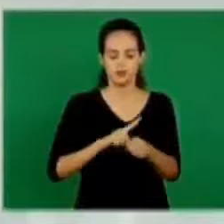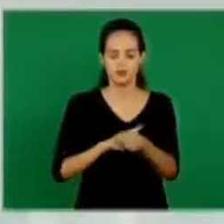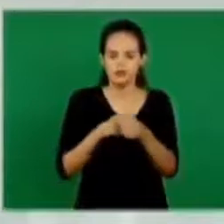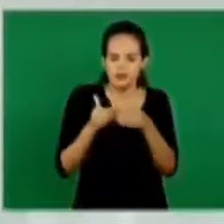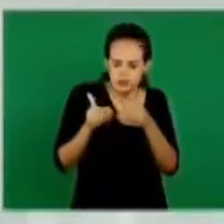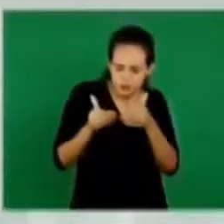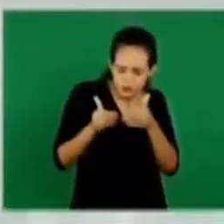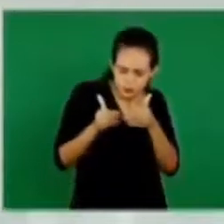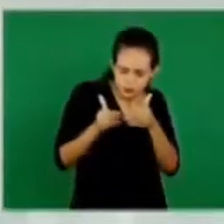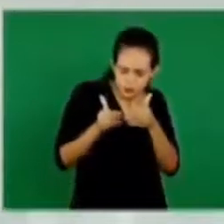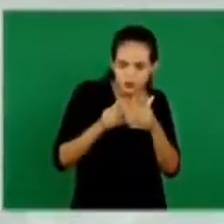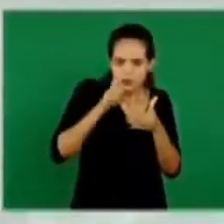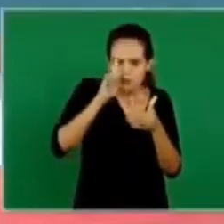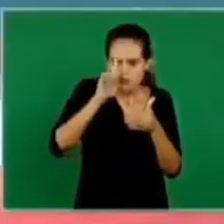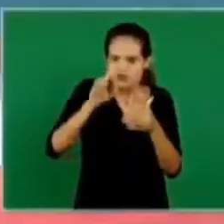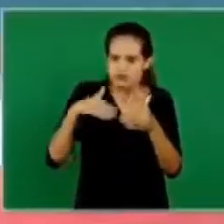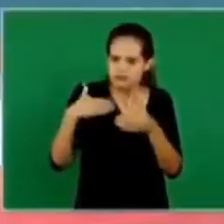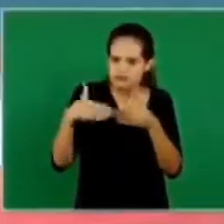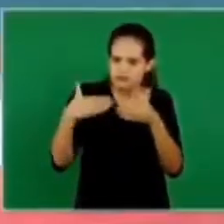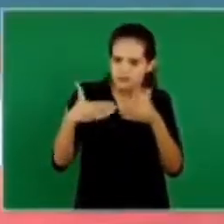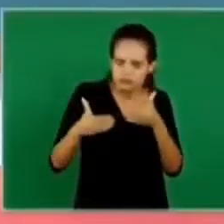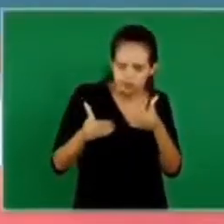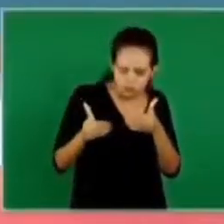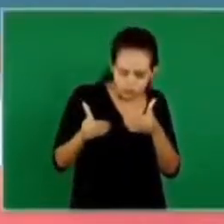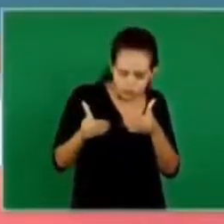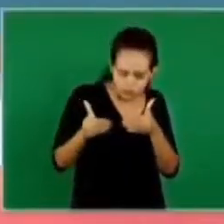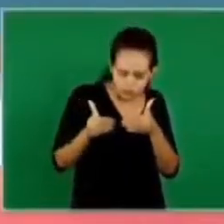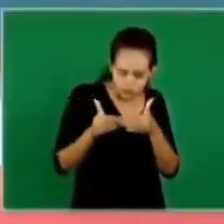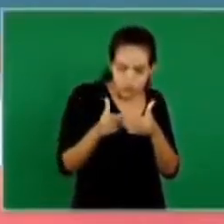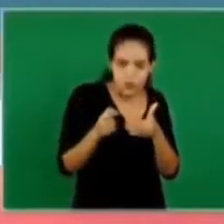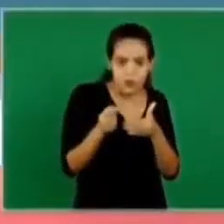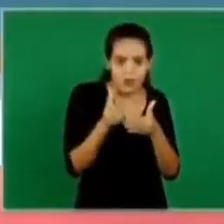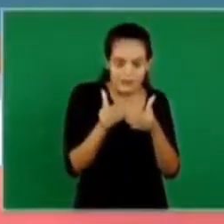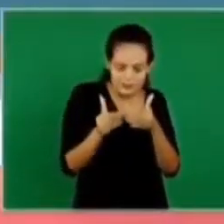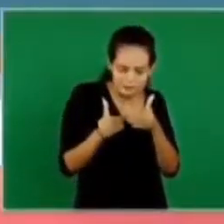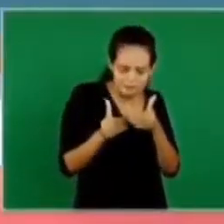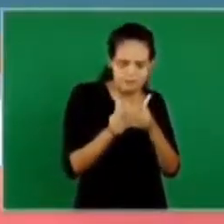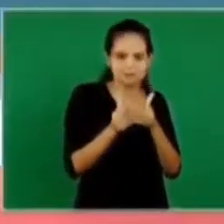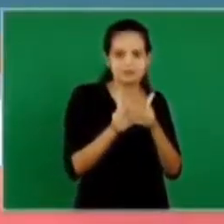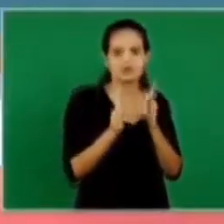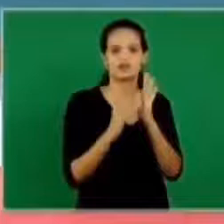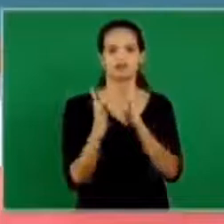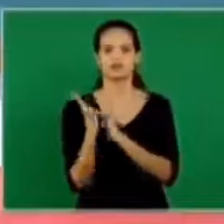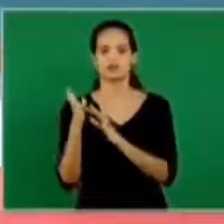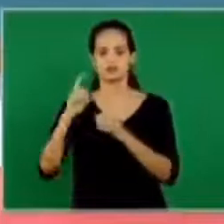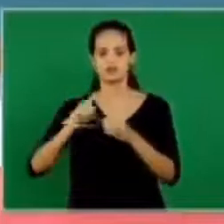about the last days of the church, because soon the Lord Jesus will come back.